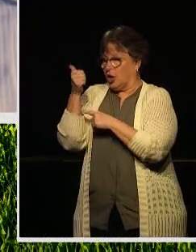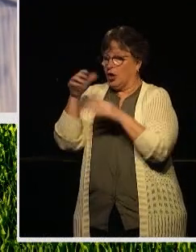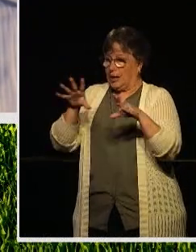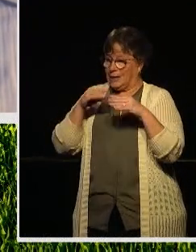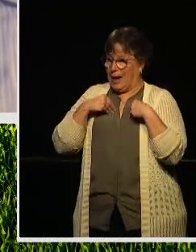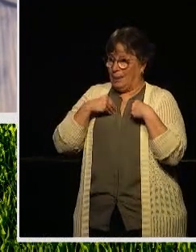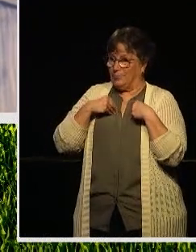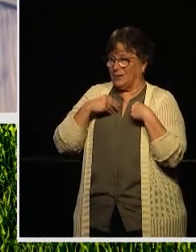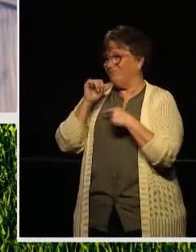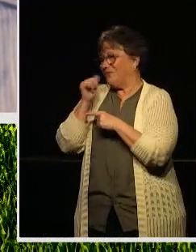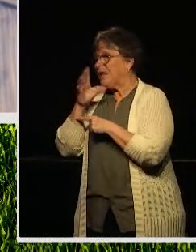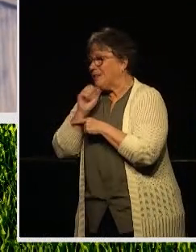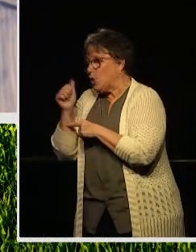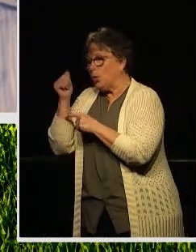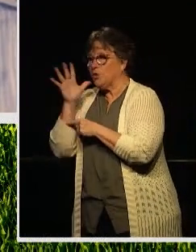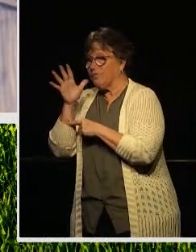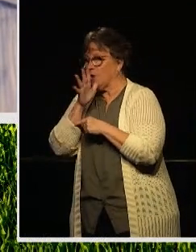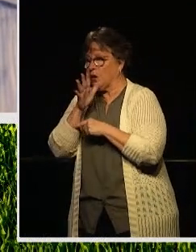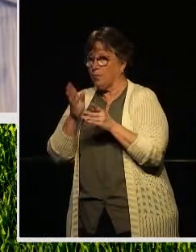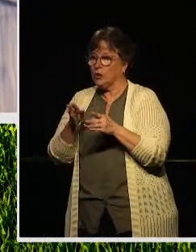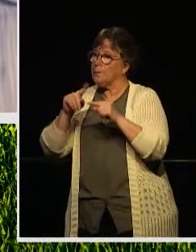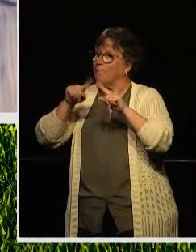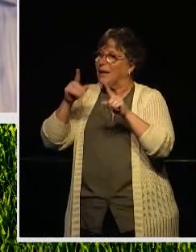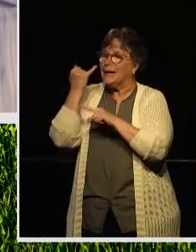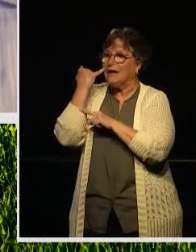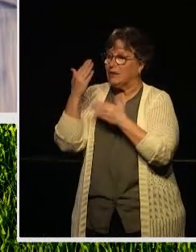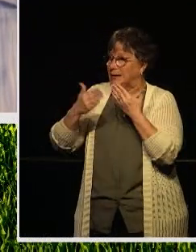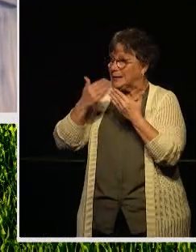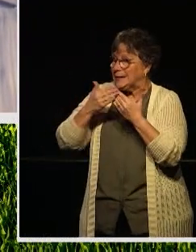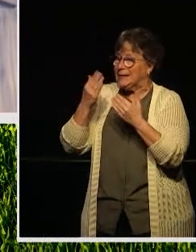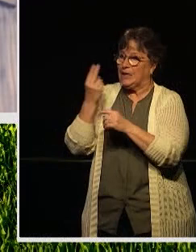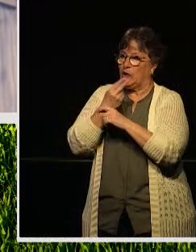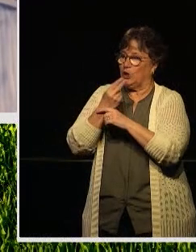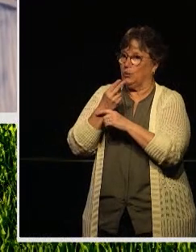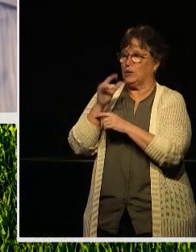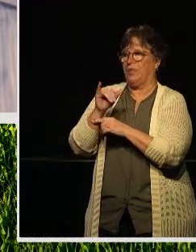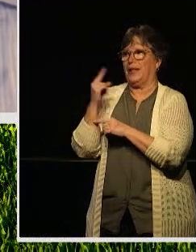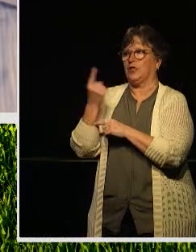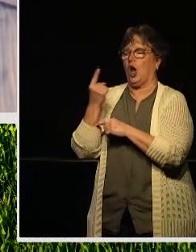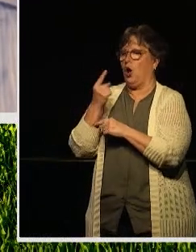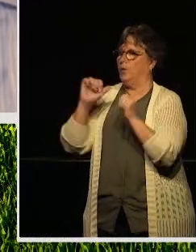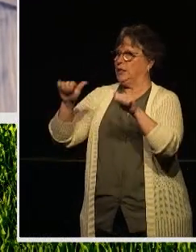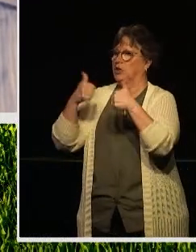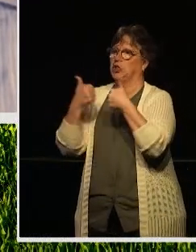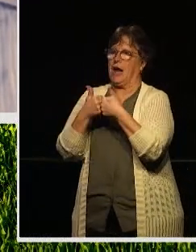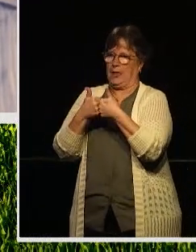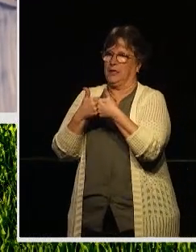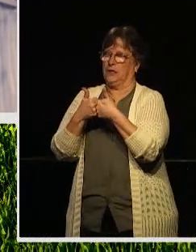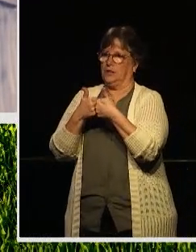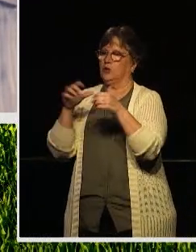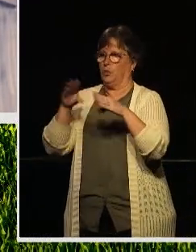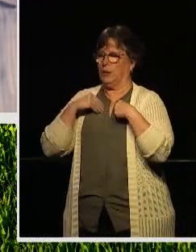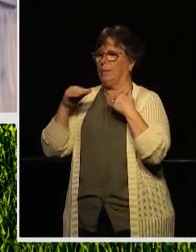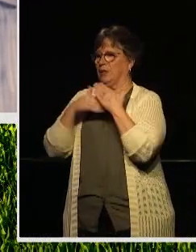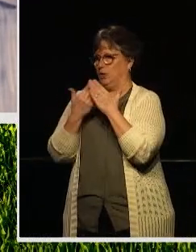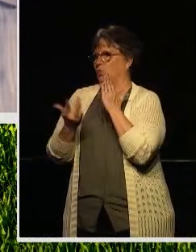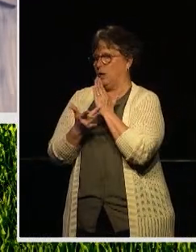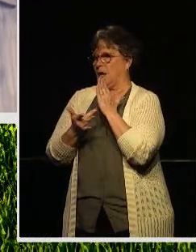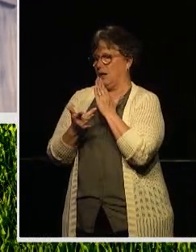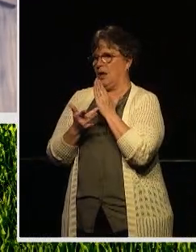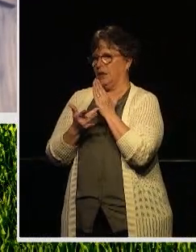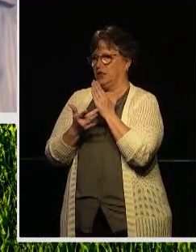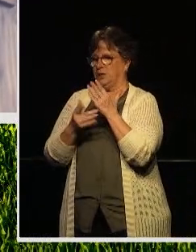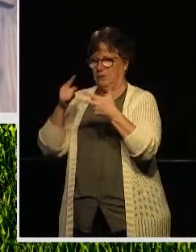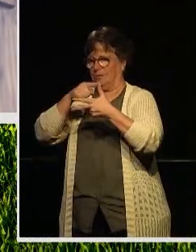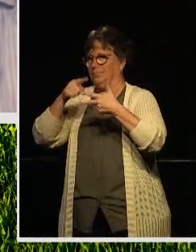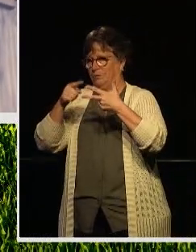make it as easy and simple to use, then, which is always one of the top 3, by the way, challenges to adopt new technologies. So I do think